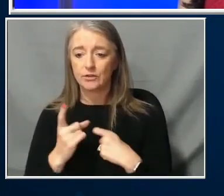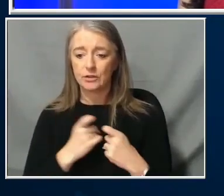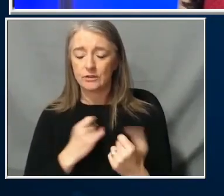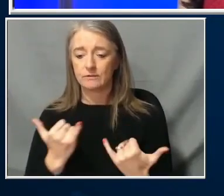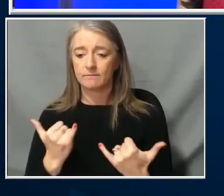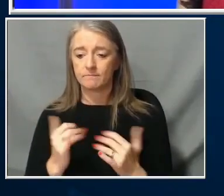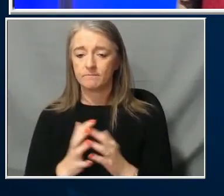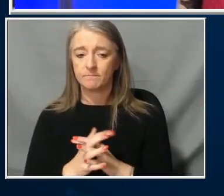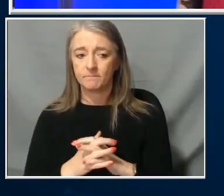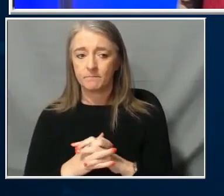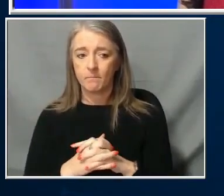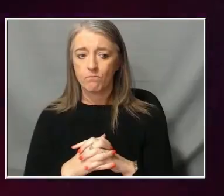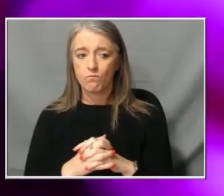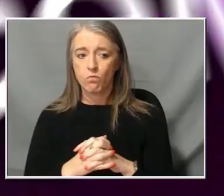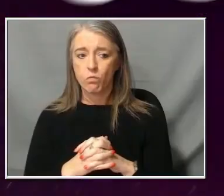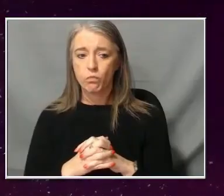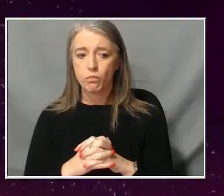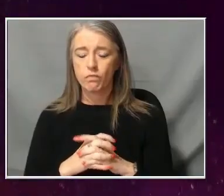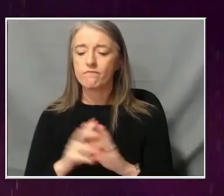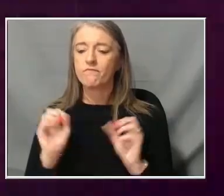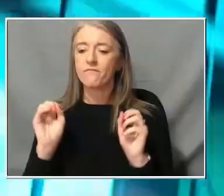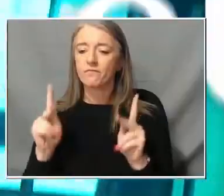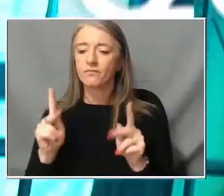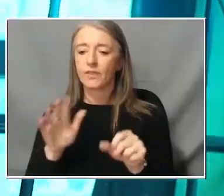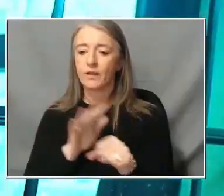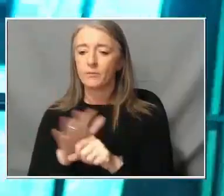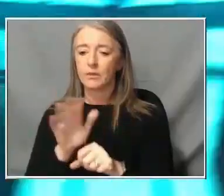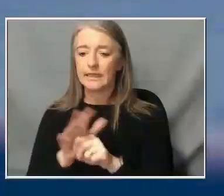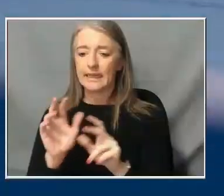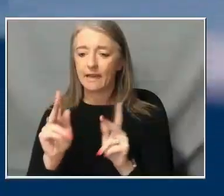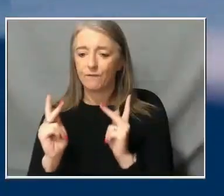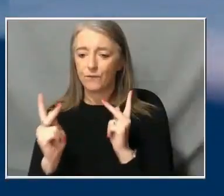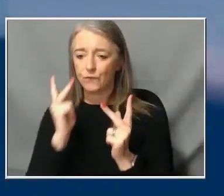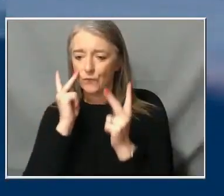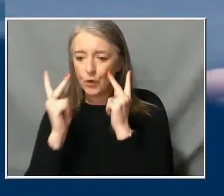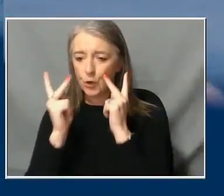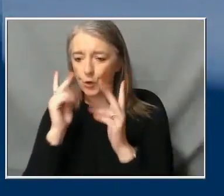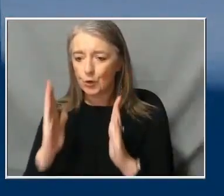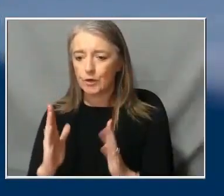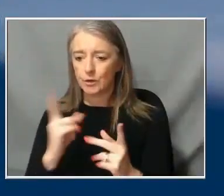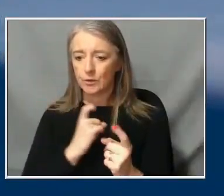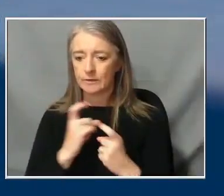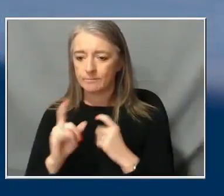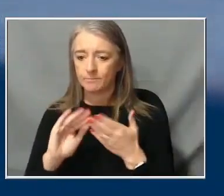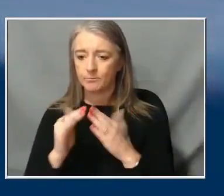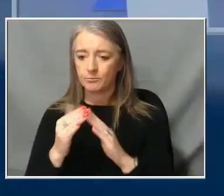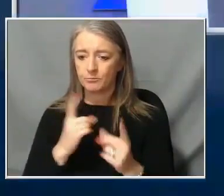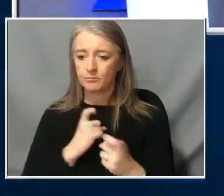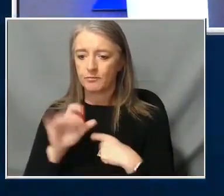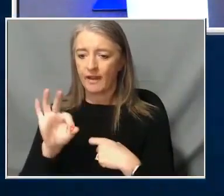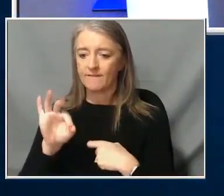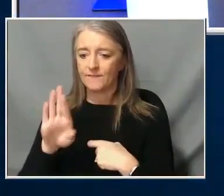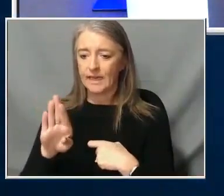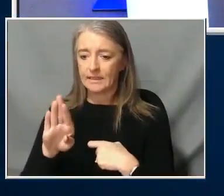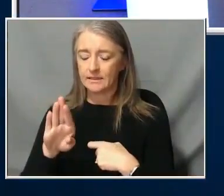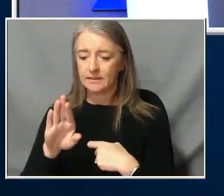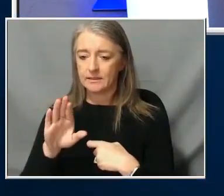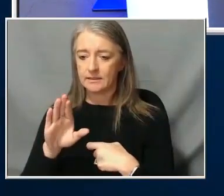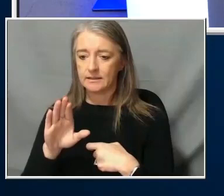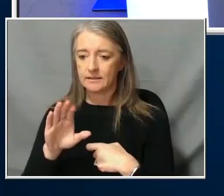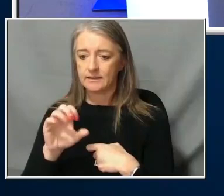line? Okay, well, we have plenty of viewer questions, so let's get to our community questions. On Facebook, Ann